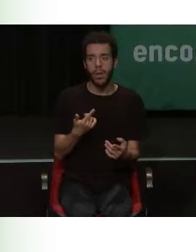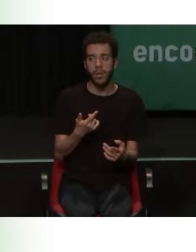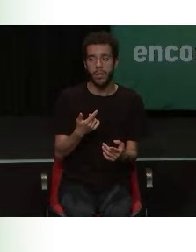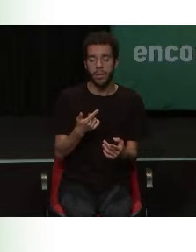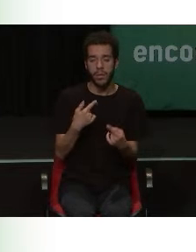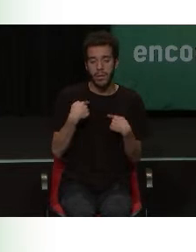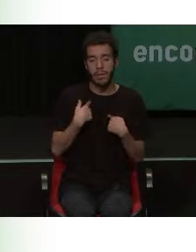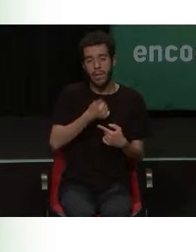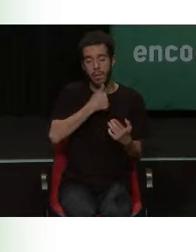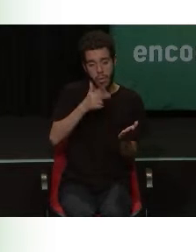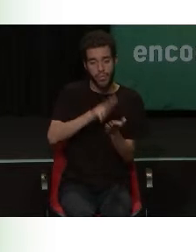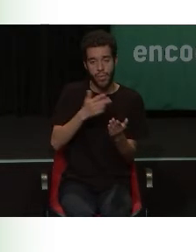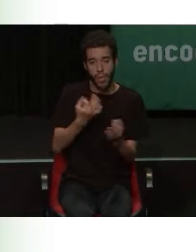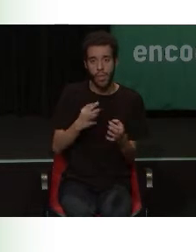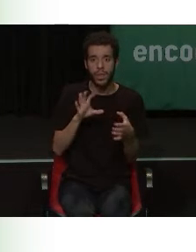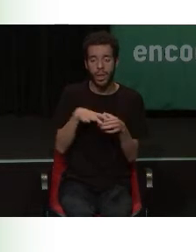Organization,